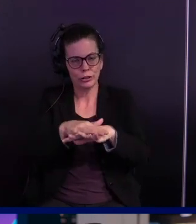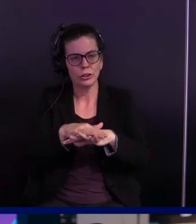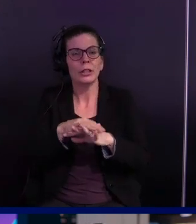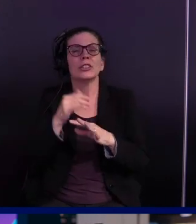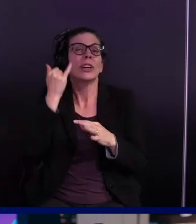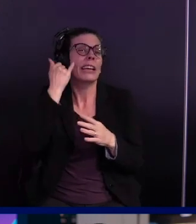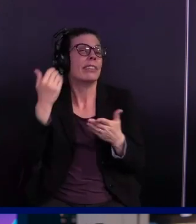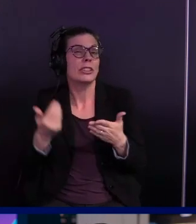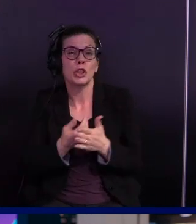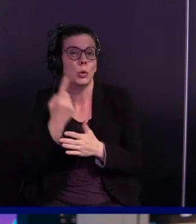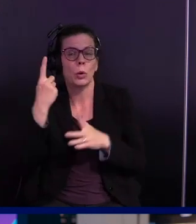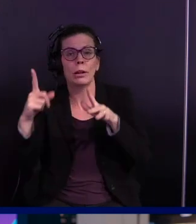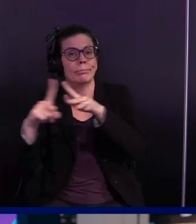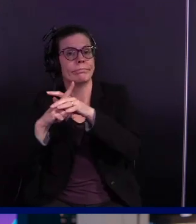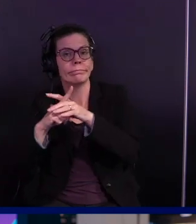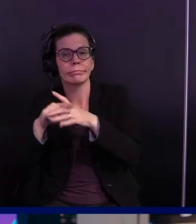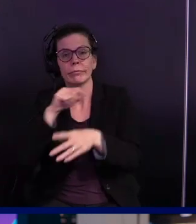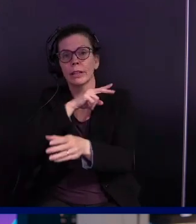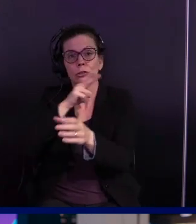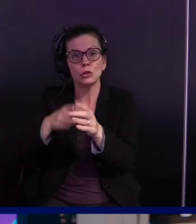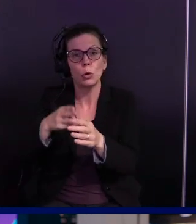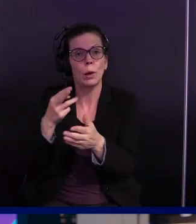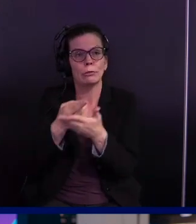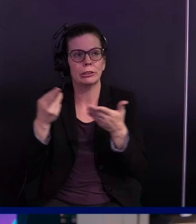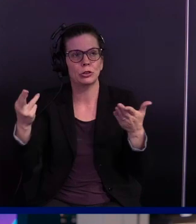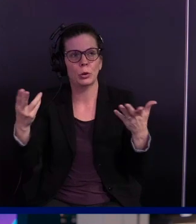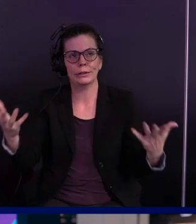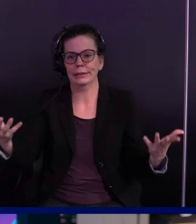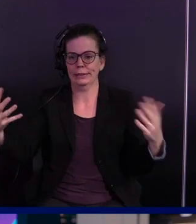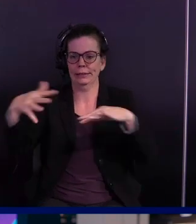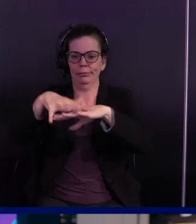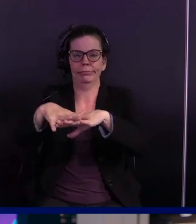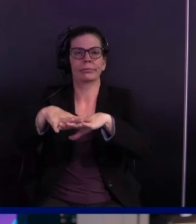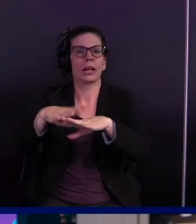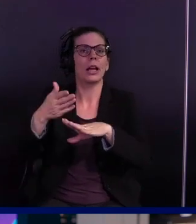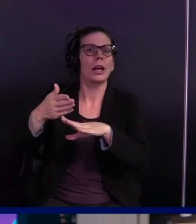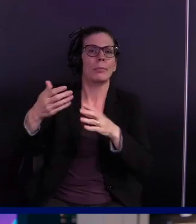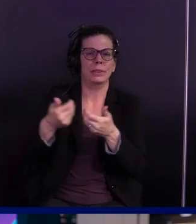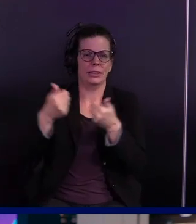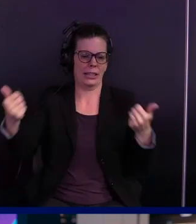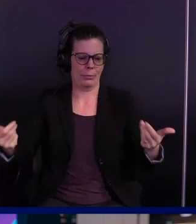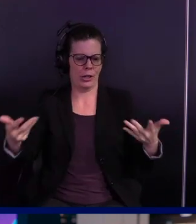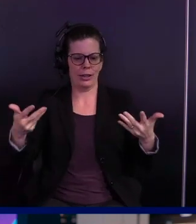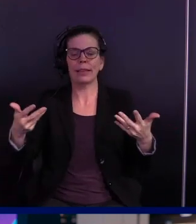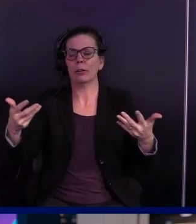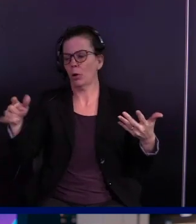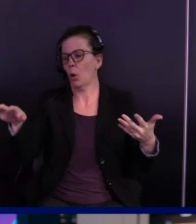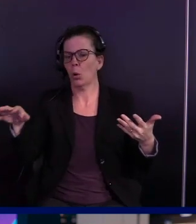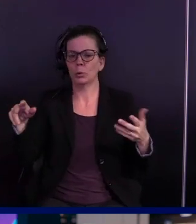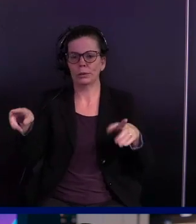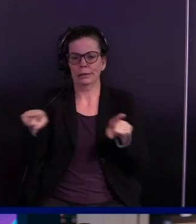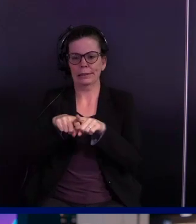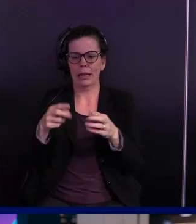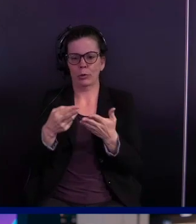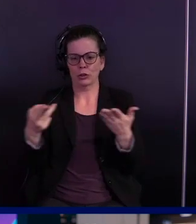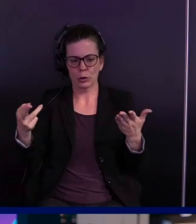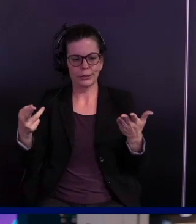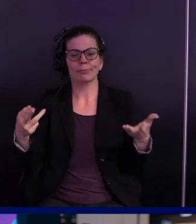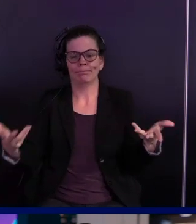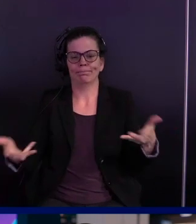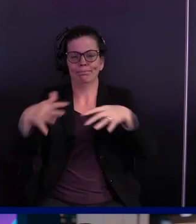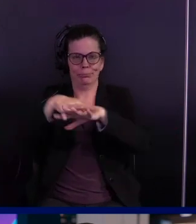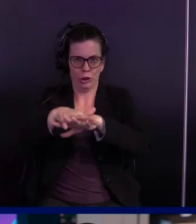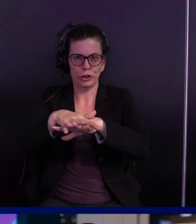new findings that join resources that are in two previously existing finding groups, that's when they merge. Yeah.